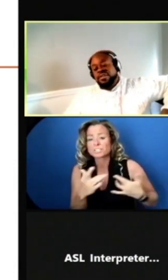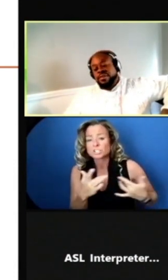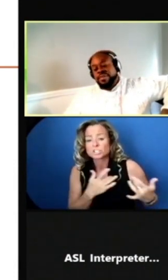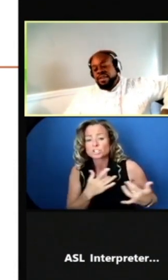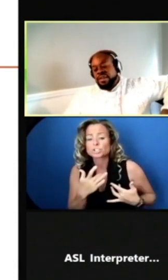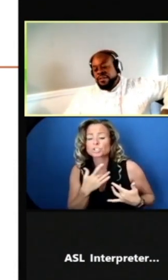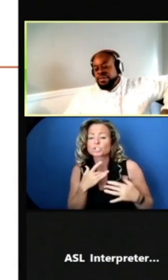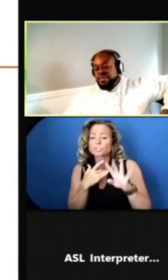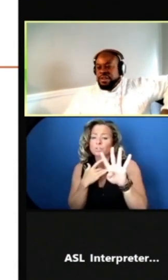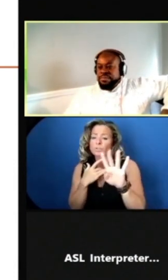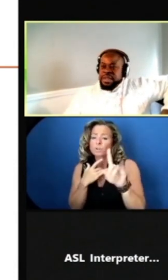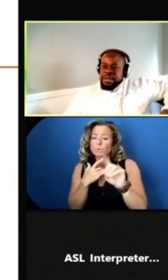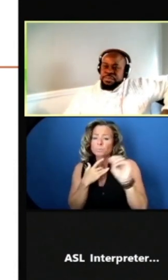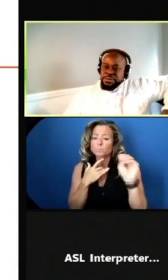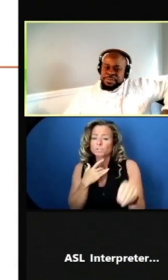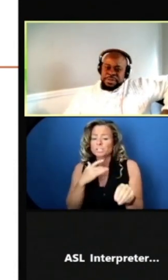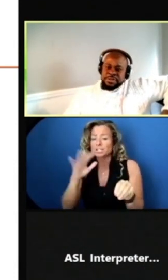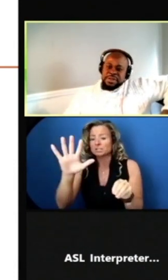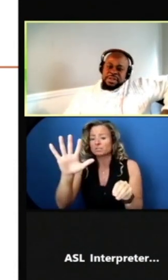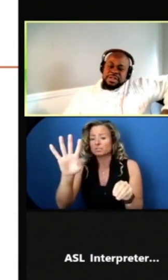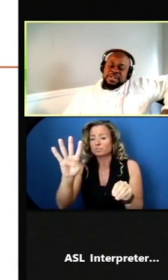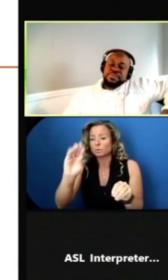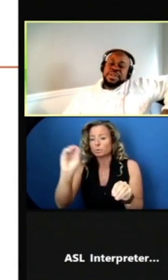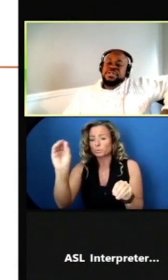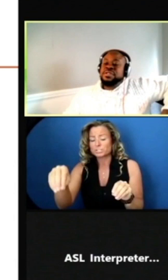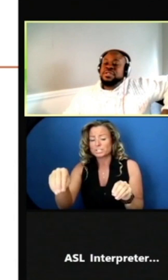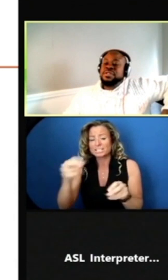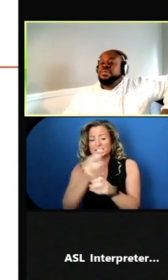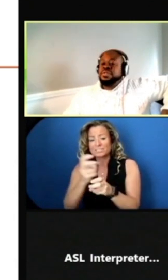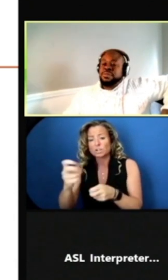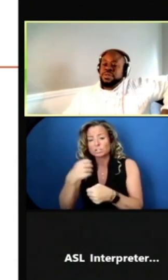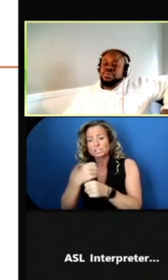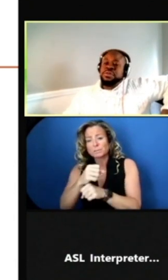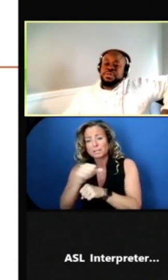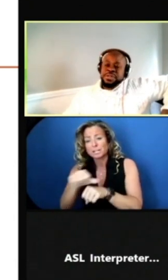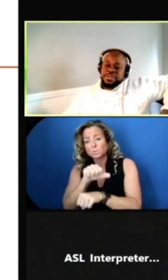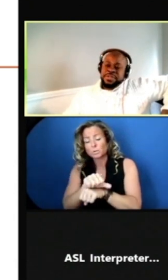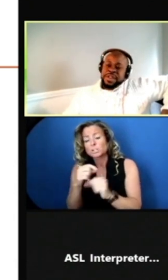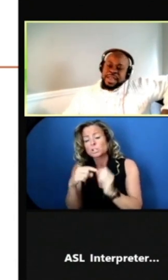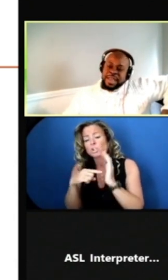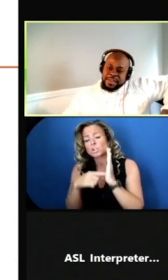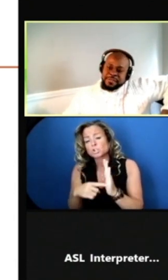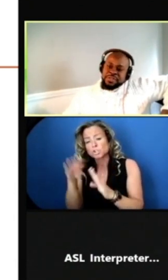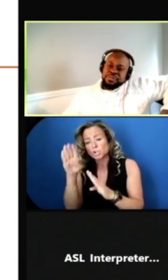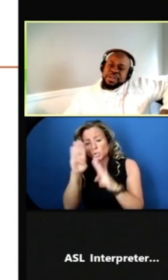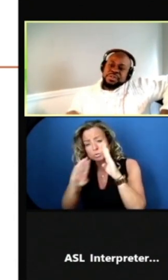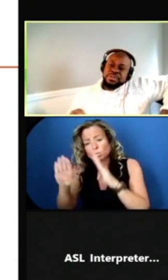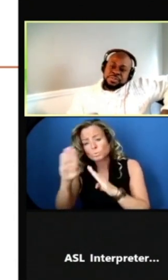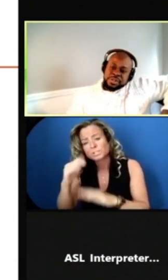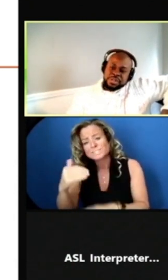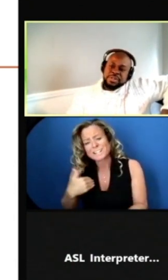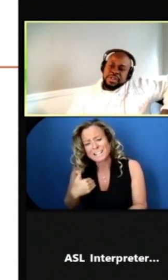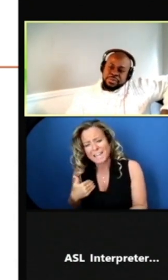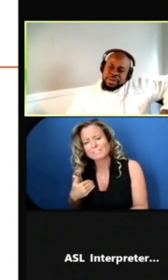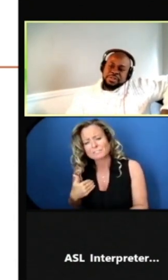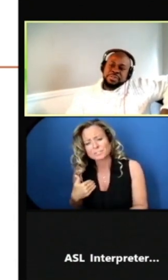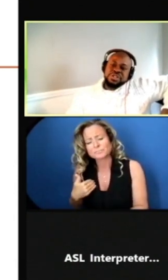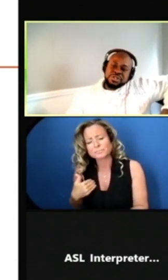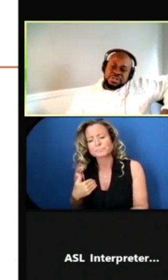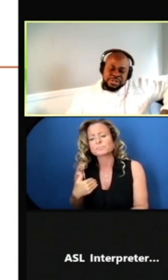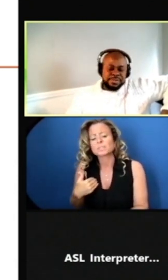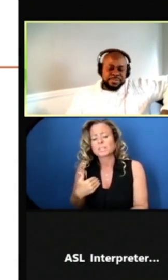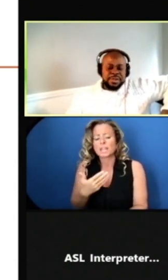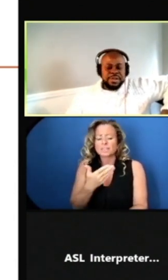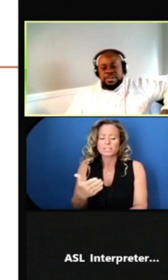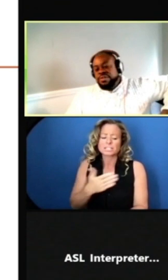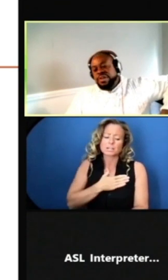the concern about the difficulty of making an appointment, speaks to some of the worries that I have and speaks to some of the things that I wanted to